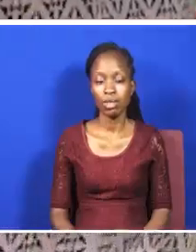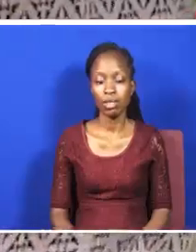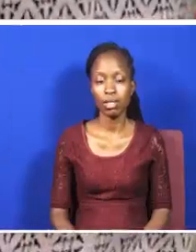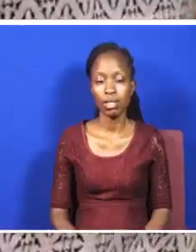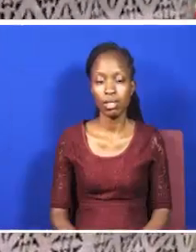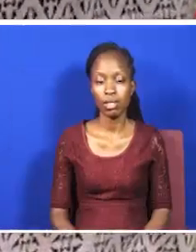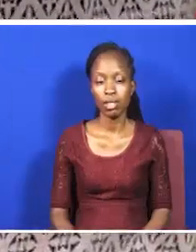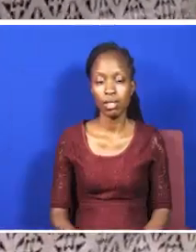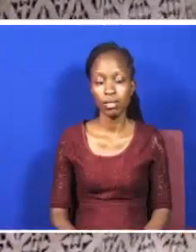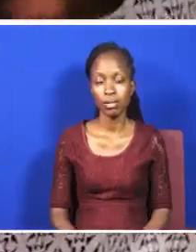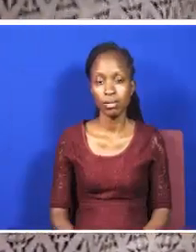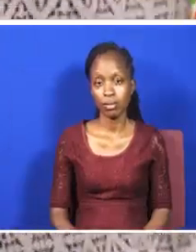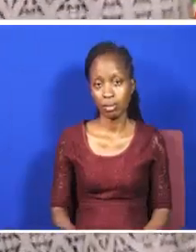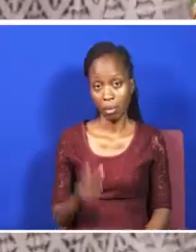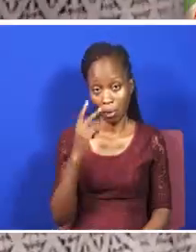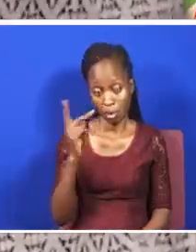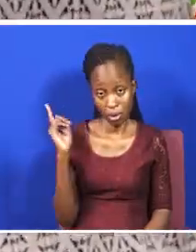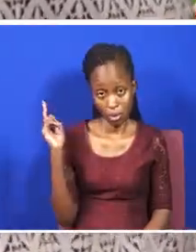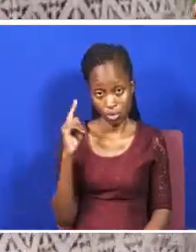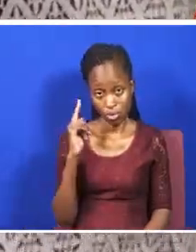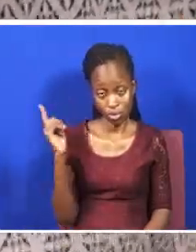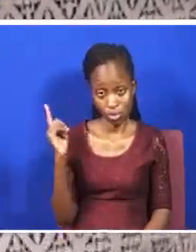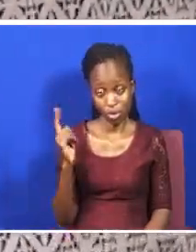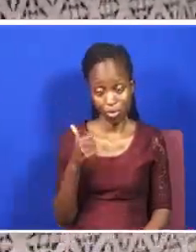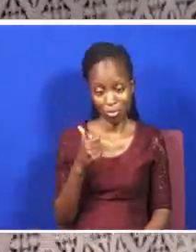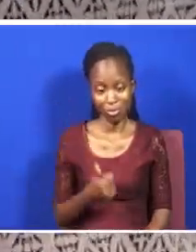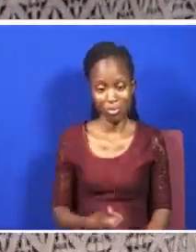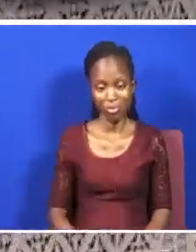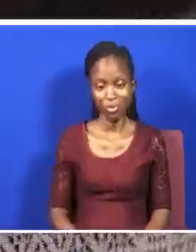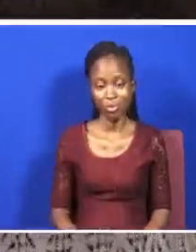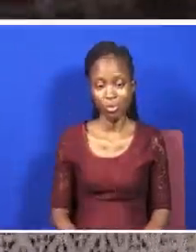You have your boat right here.